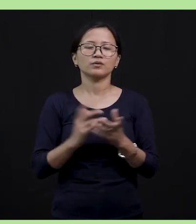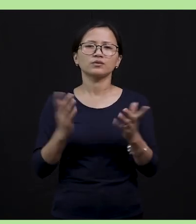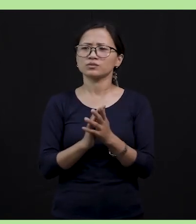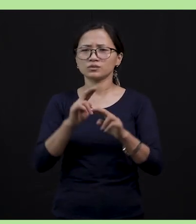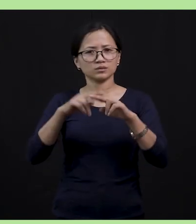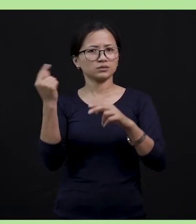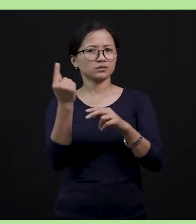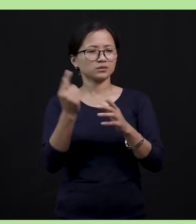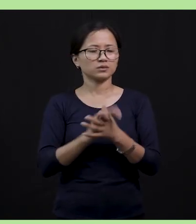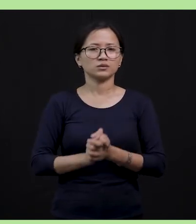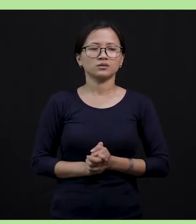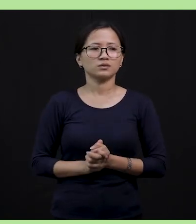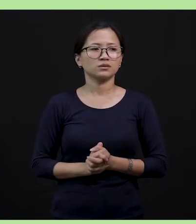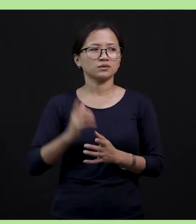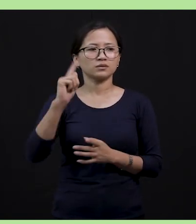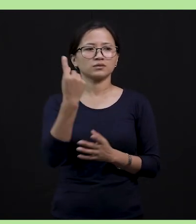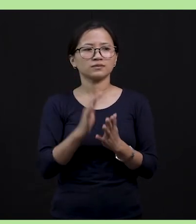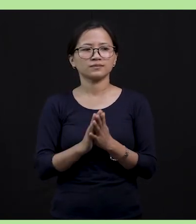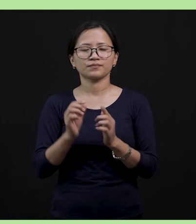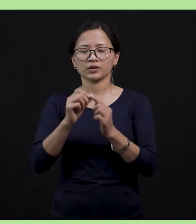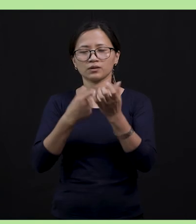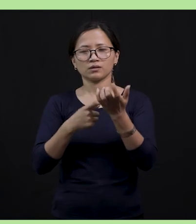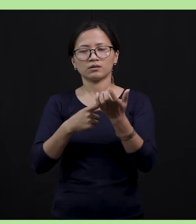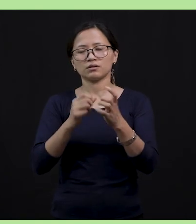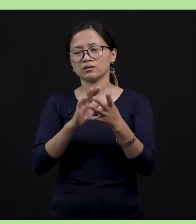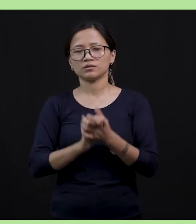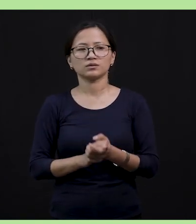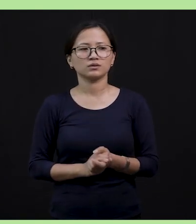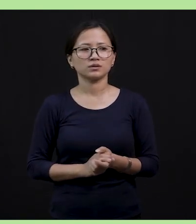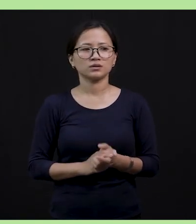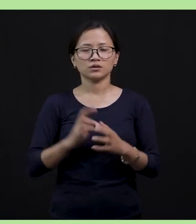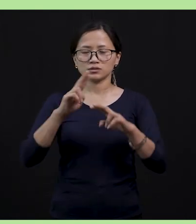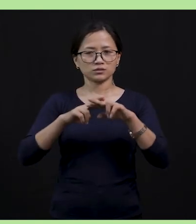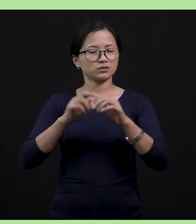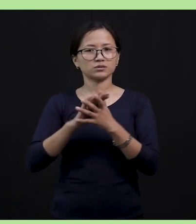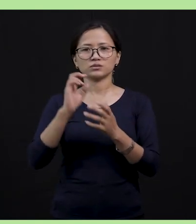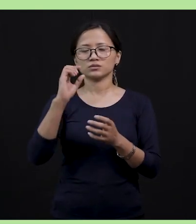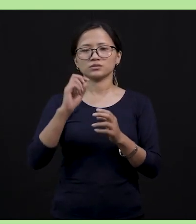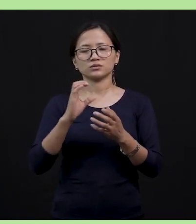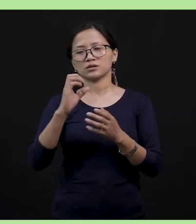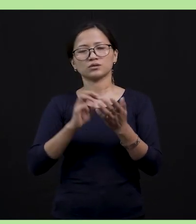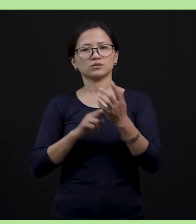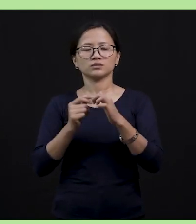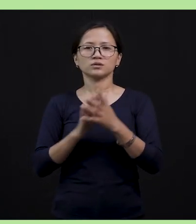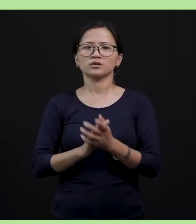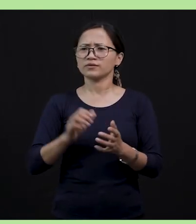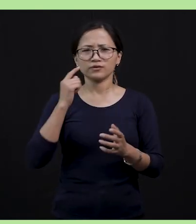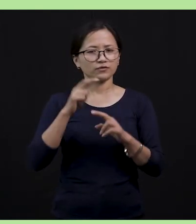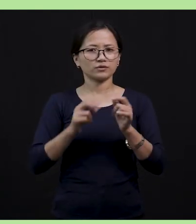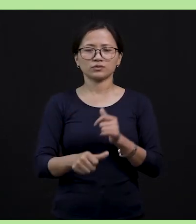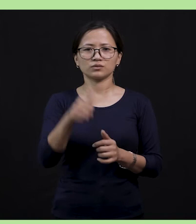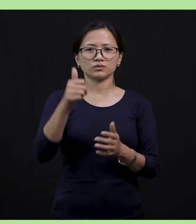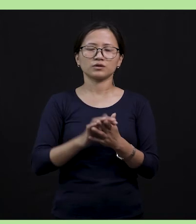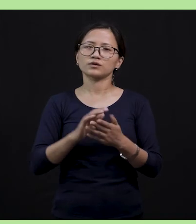function of a political party? The first and the primary function is to contest the election. I contest the election, I win, and